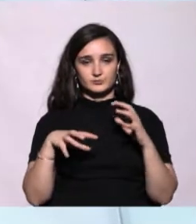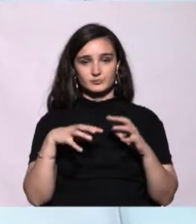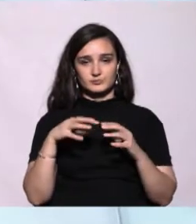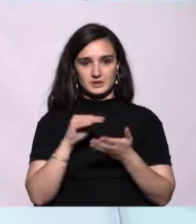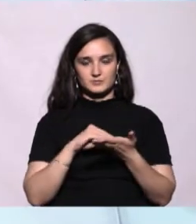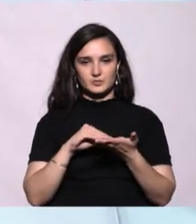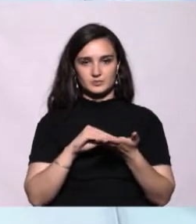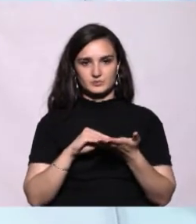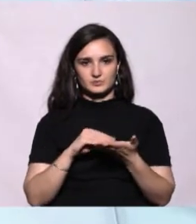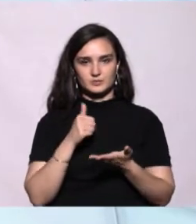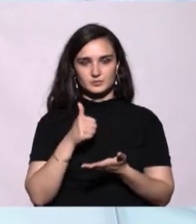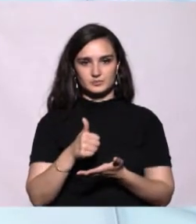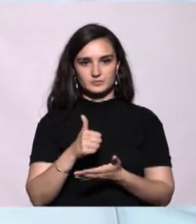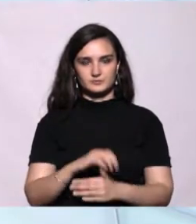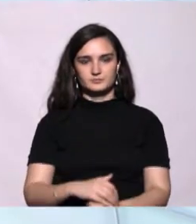repeat. Good.